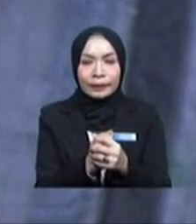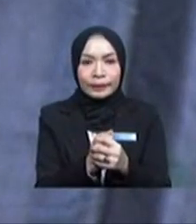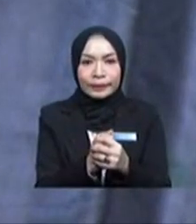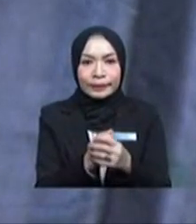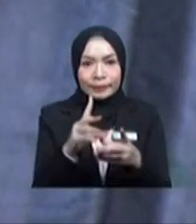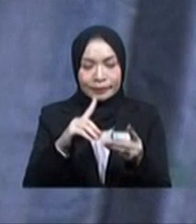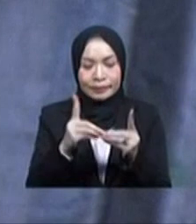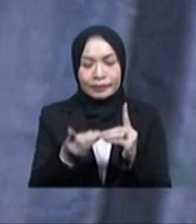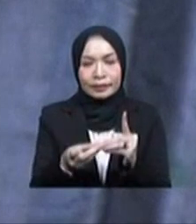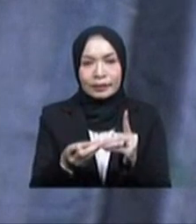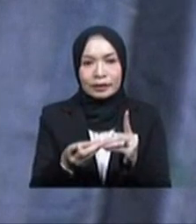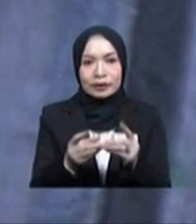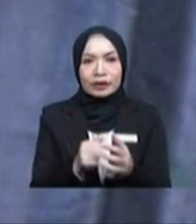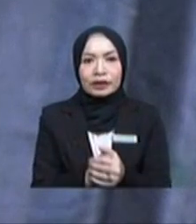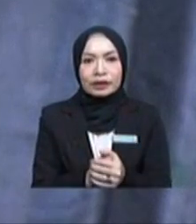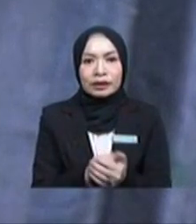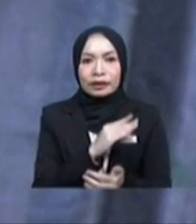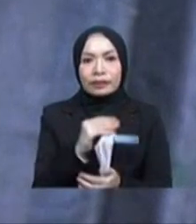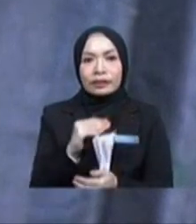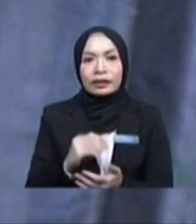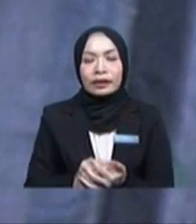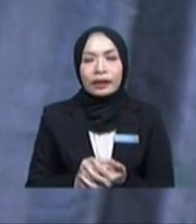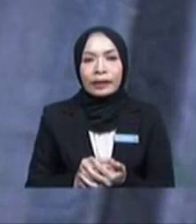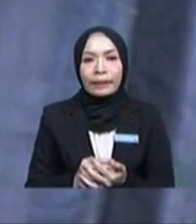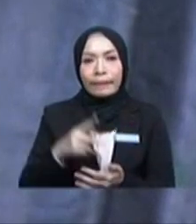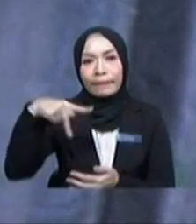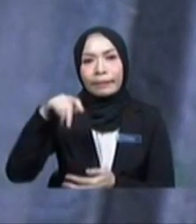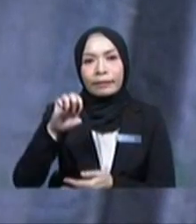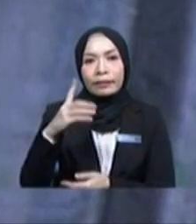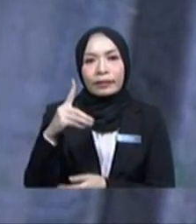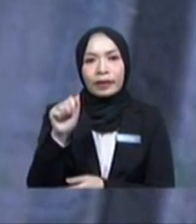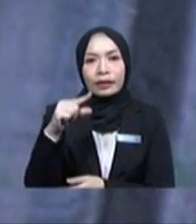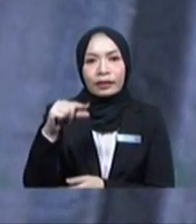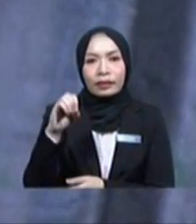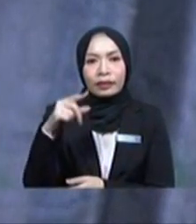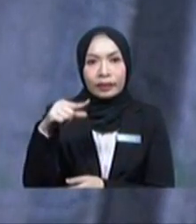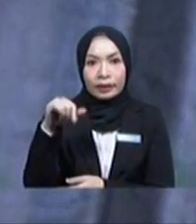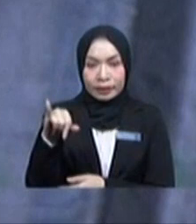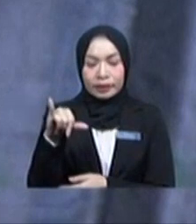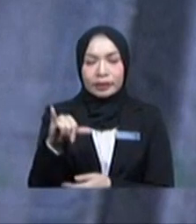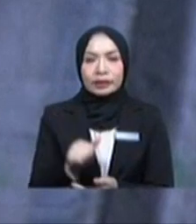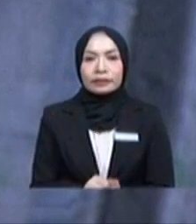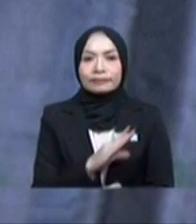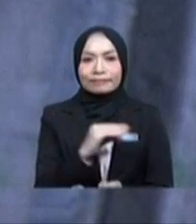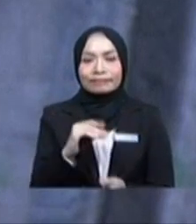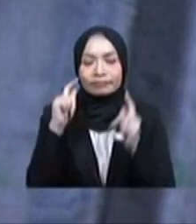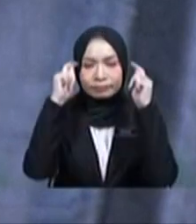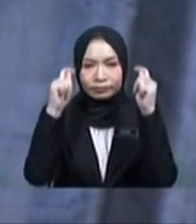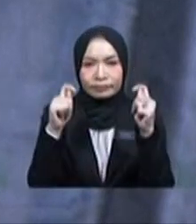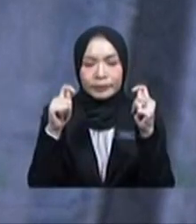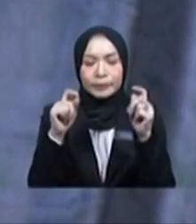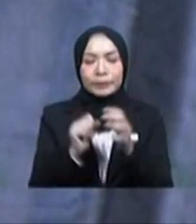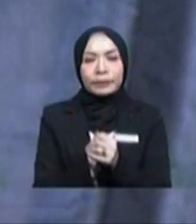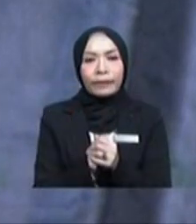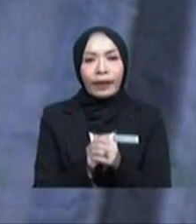literacies and digital pedagogies. The Malaysian education system must be future-proof, and digital